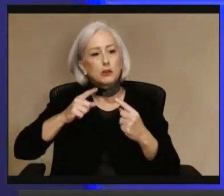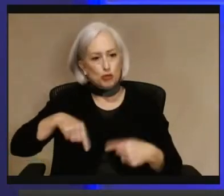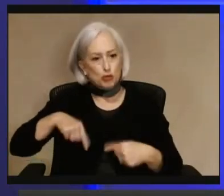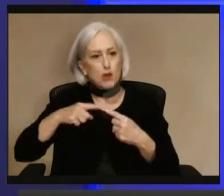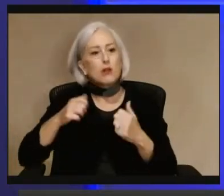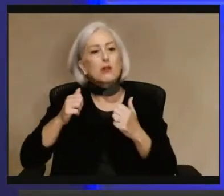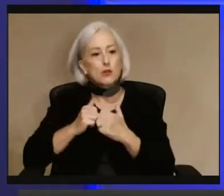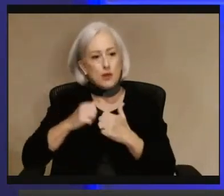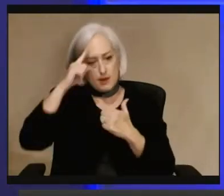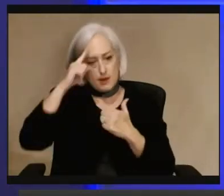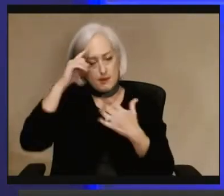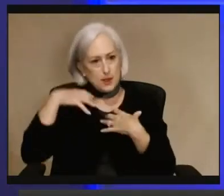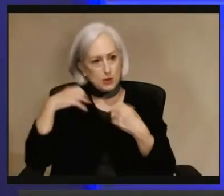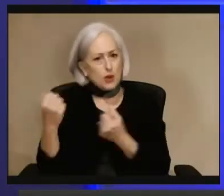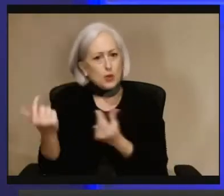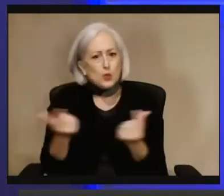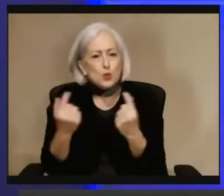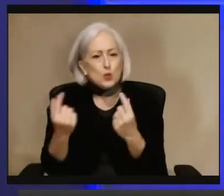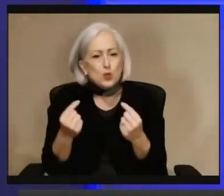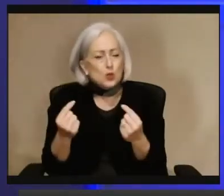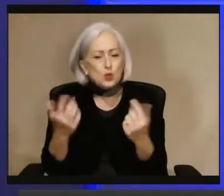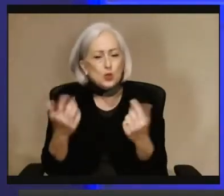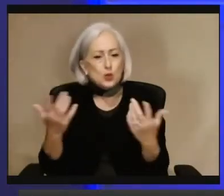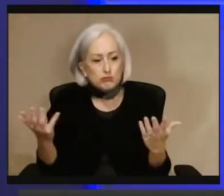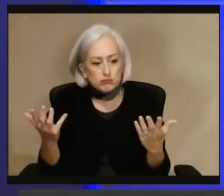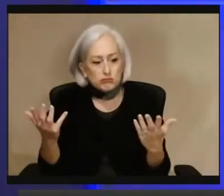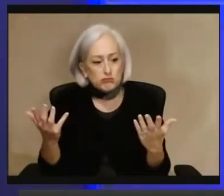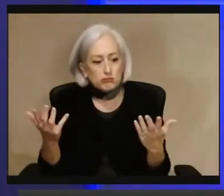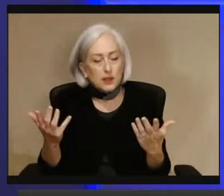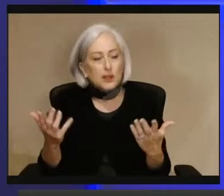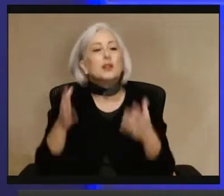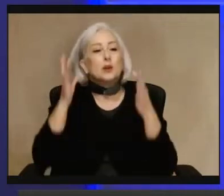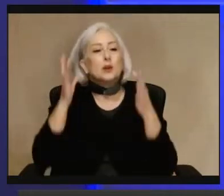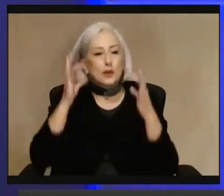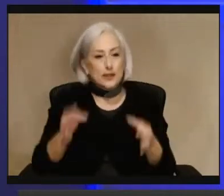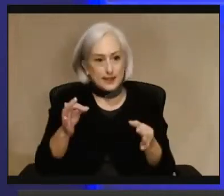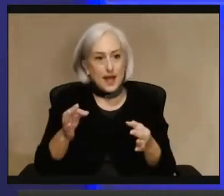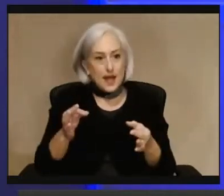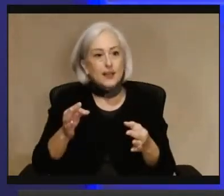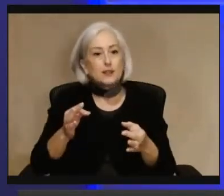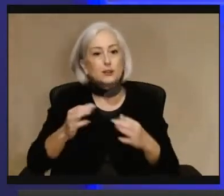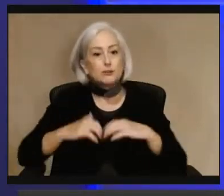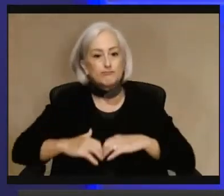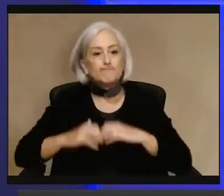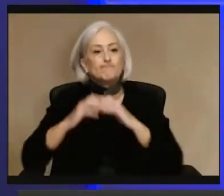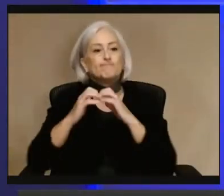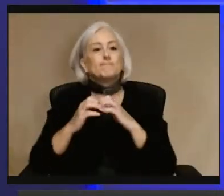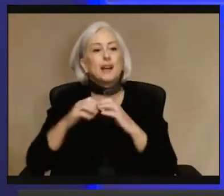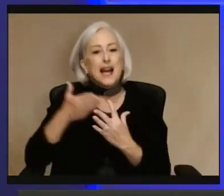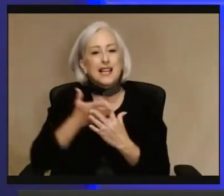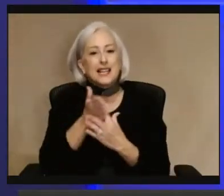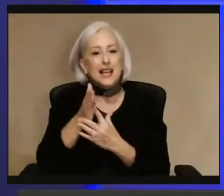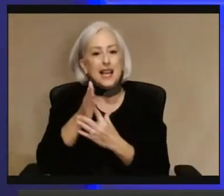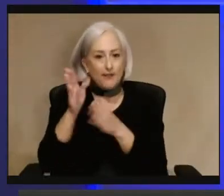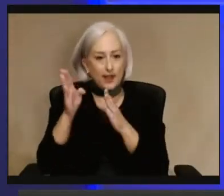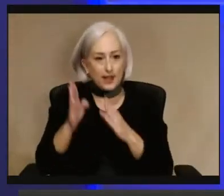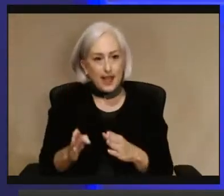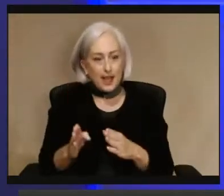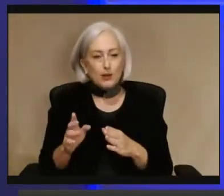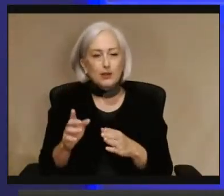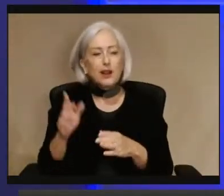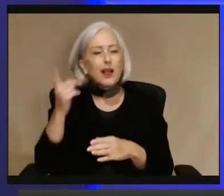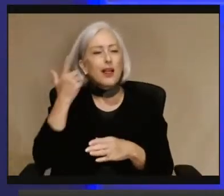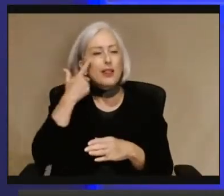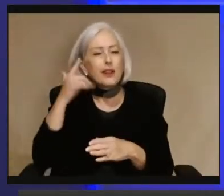to have a navigator or a bridge support, and that's what I am. So initially, whenever